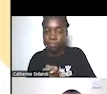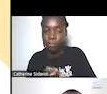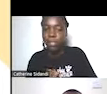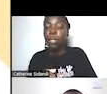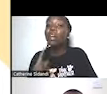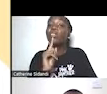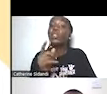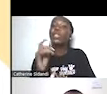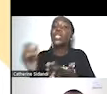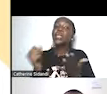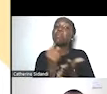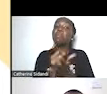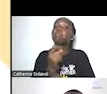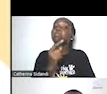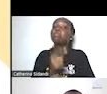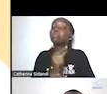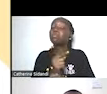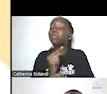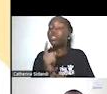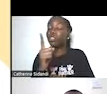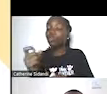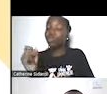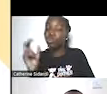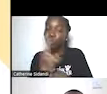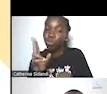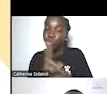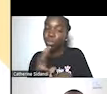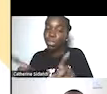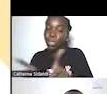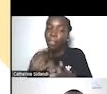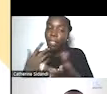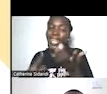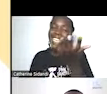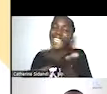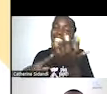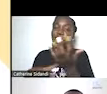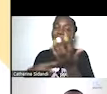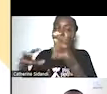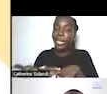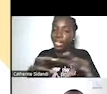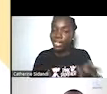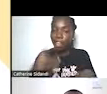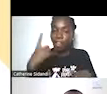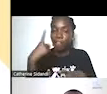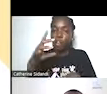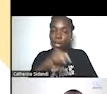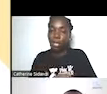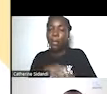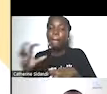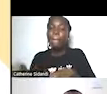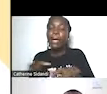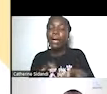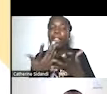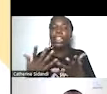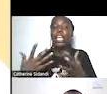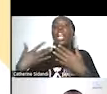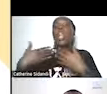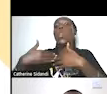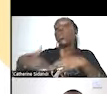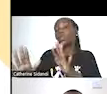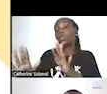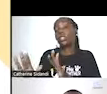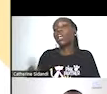talking about the prescriptive. So you say that we're going to do digital marketing to gain our market share that was lost. So once you do